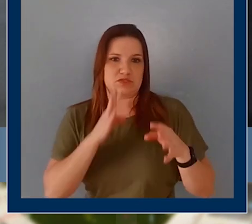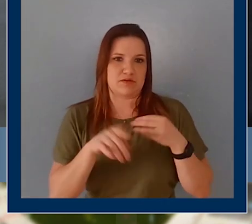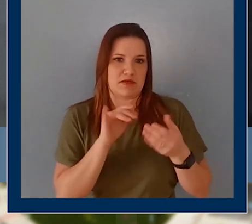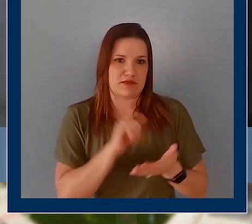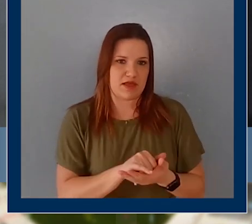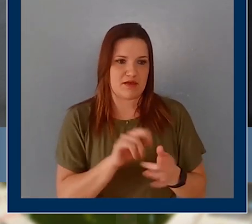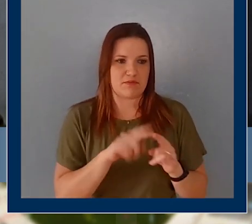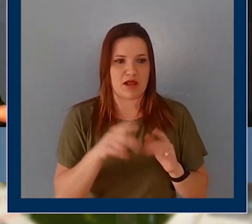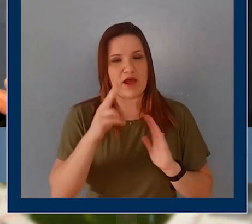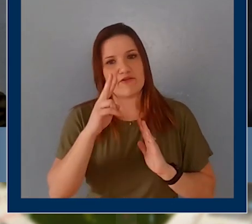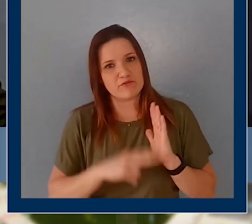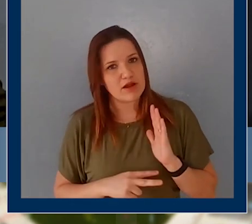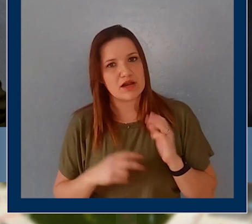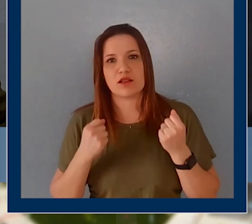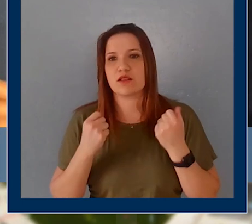effects?